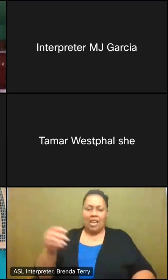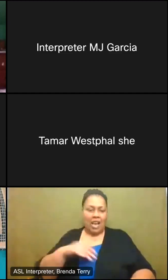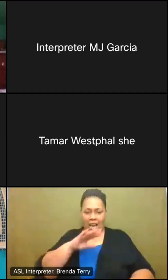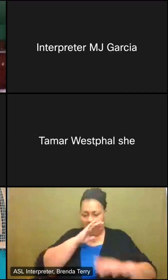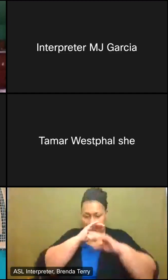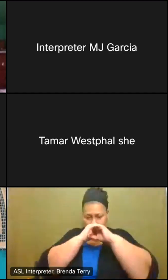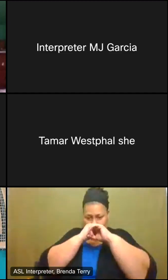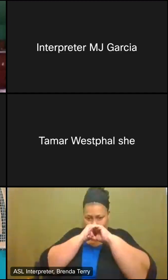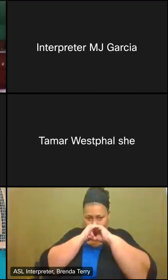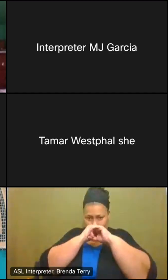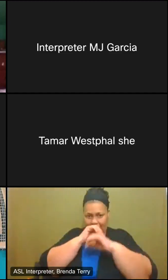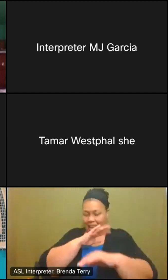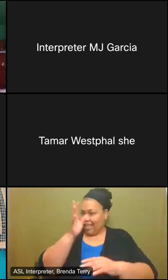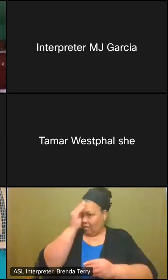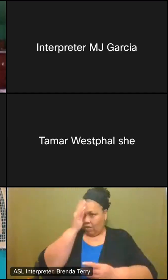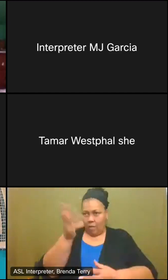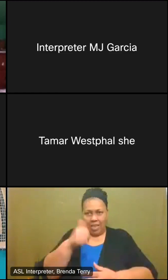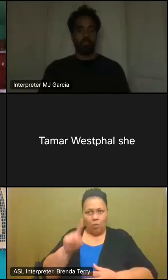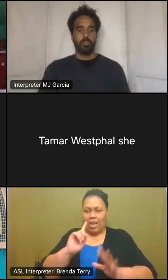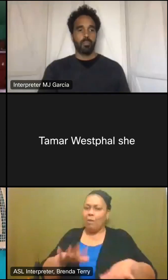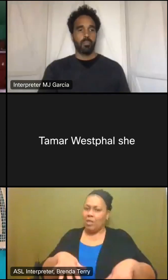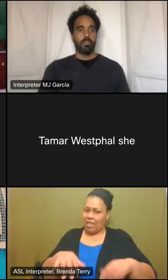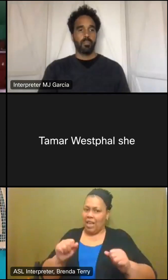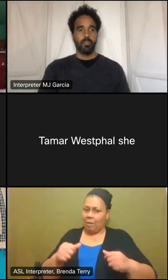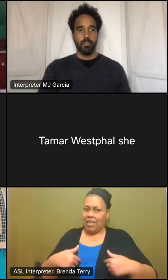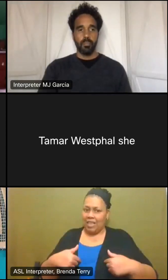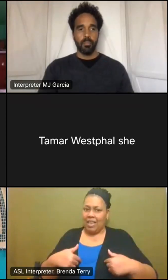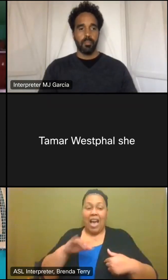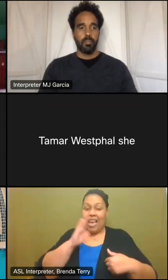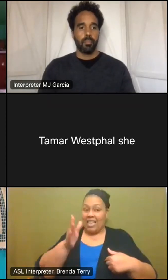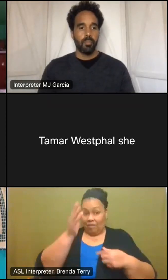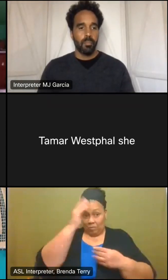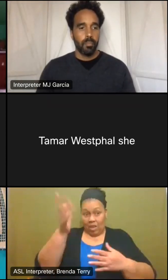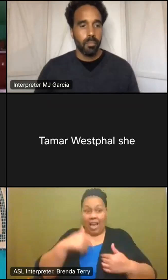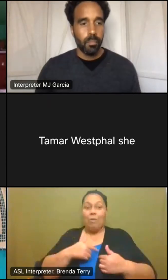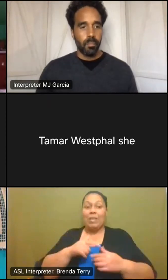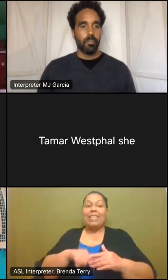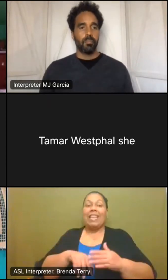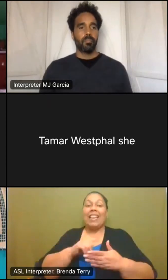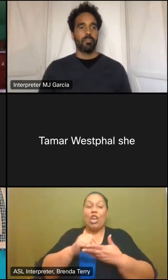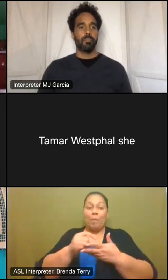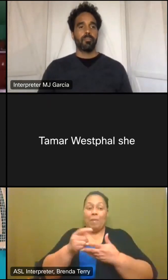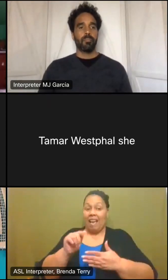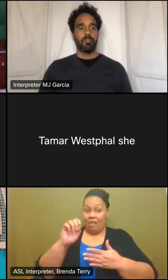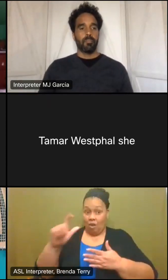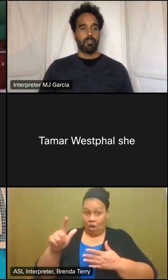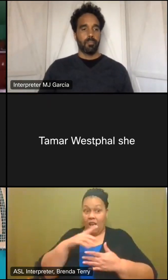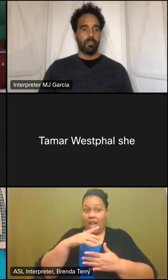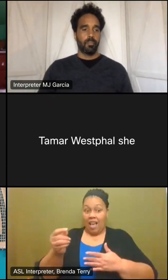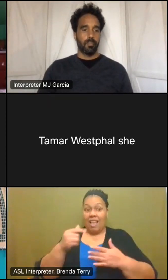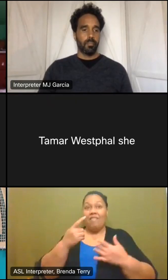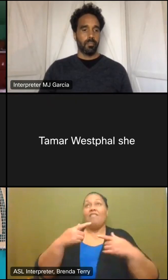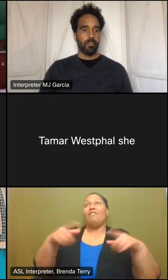was adopted. I had never shared with anyone that I had been in therapy or treatment at all. And I